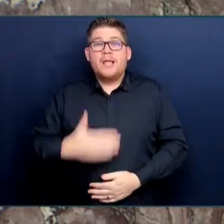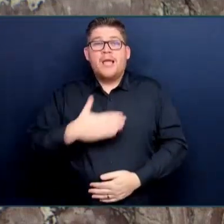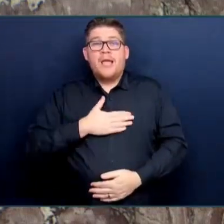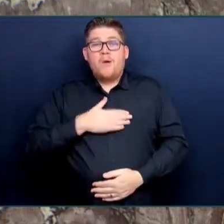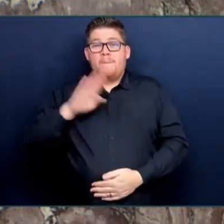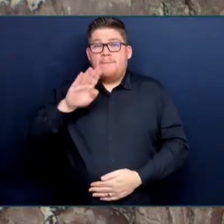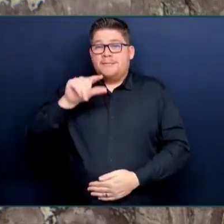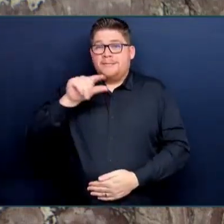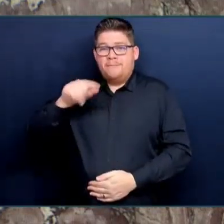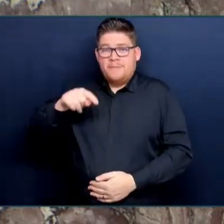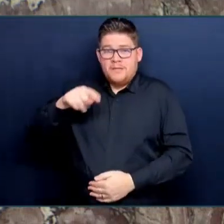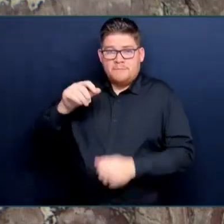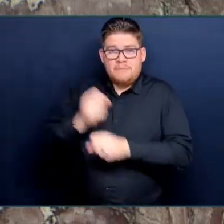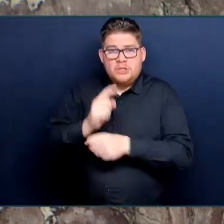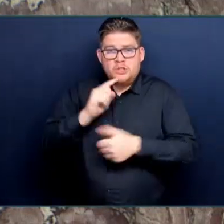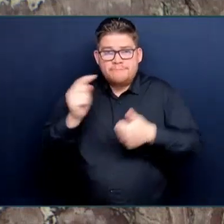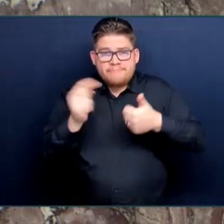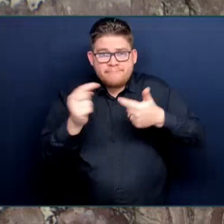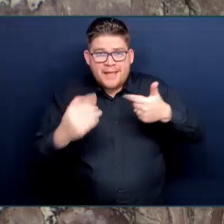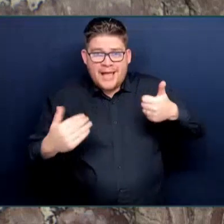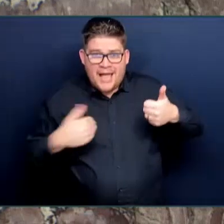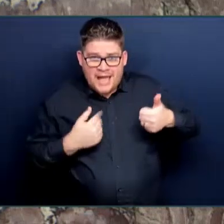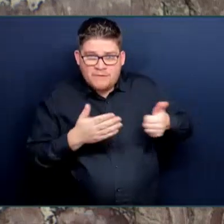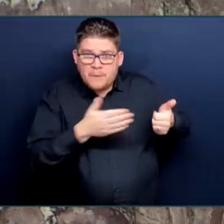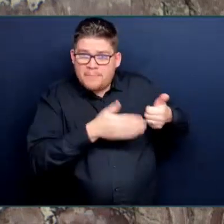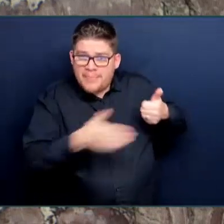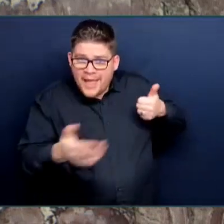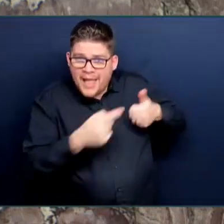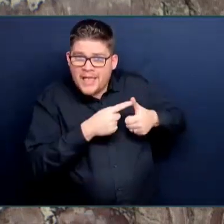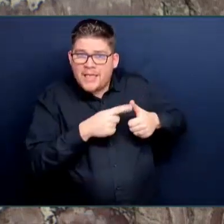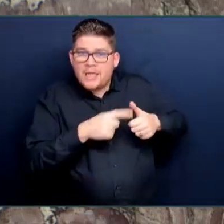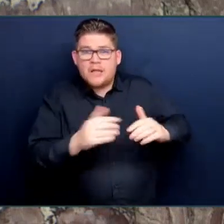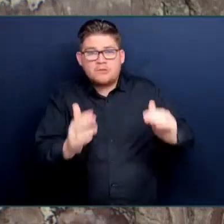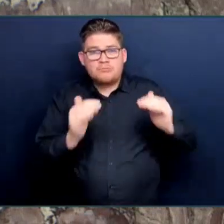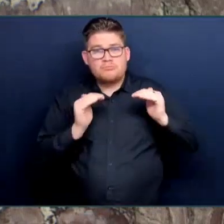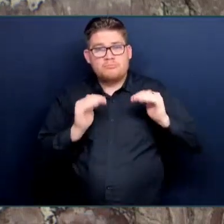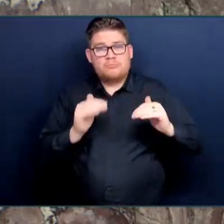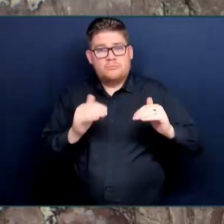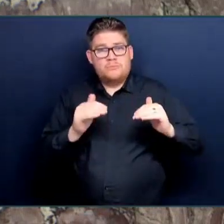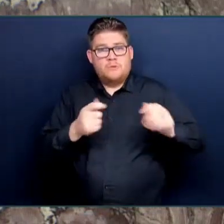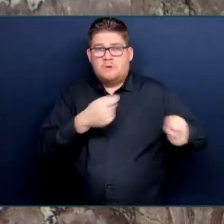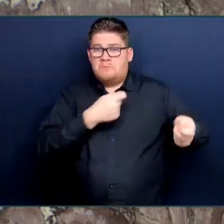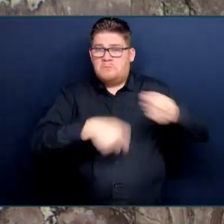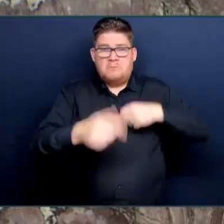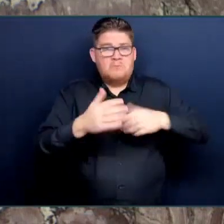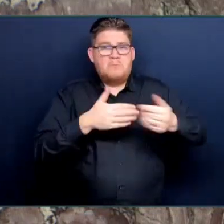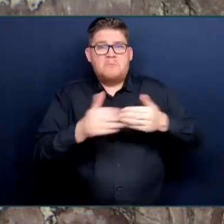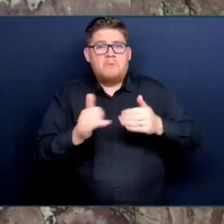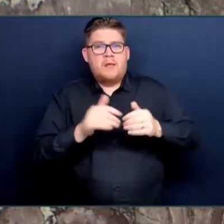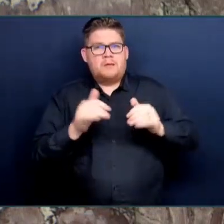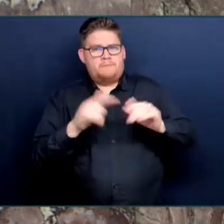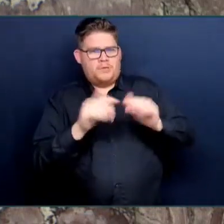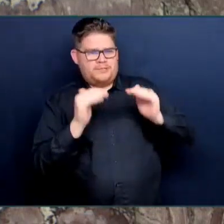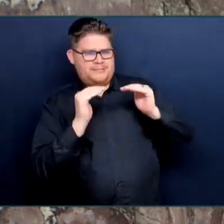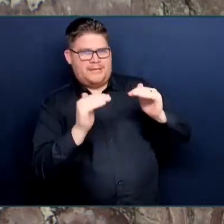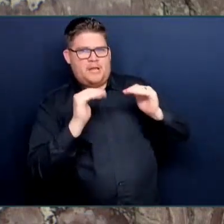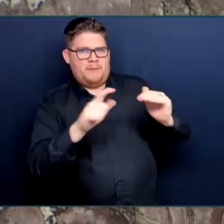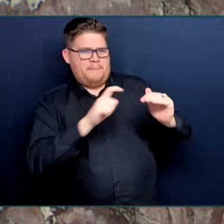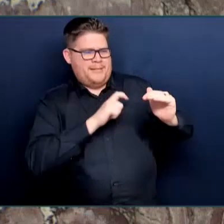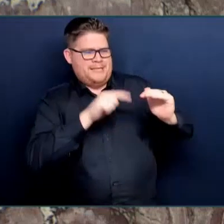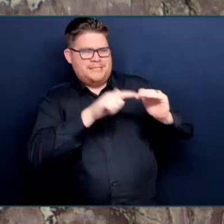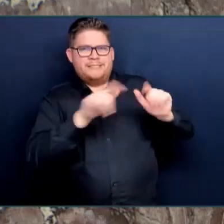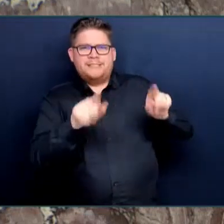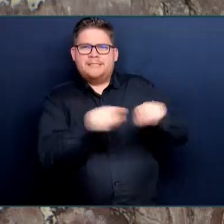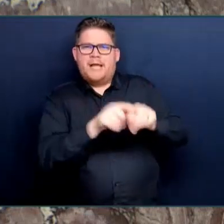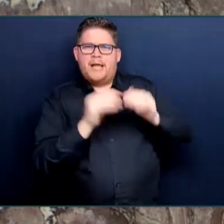a plan that will ensure safe and effective policing on a transition plan back to the